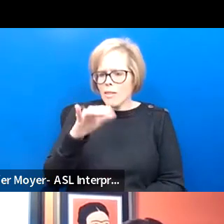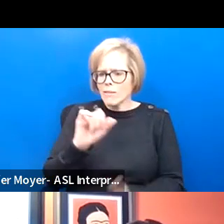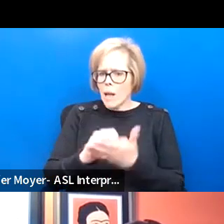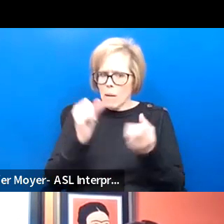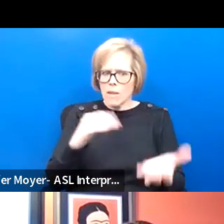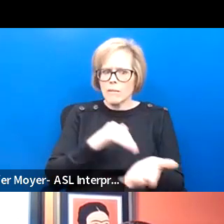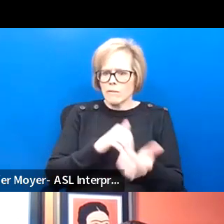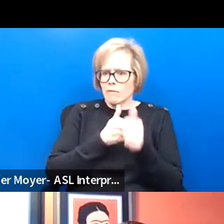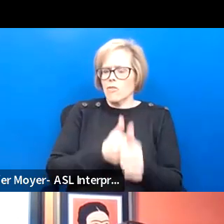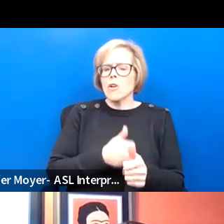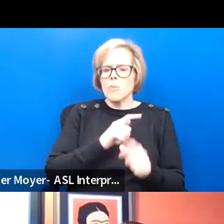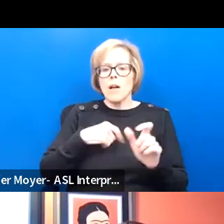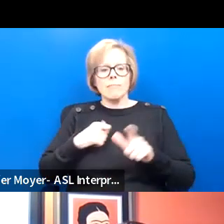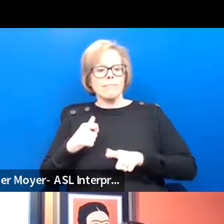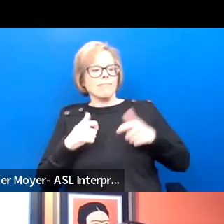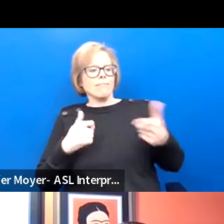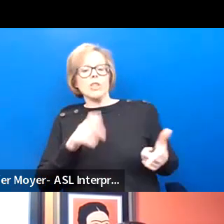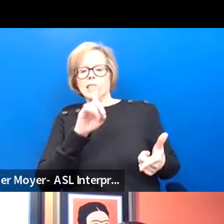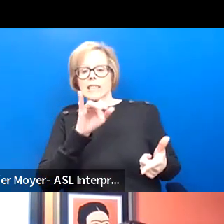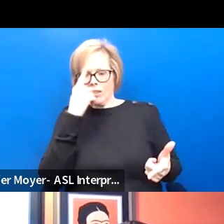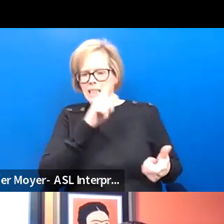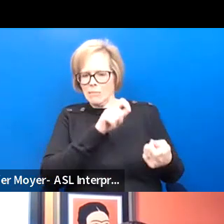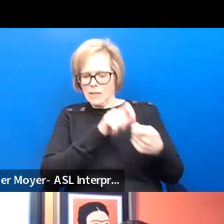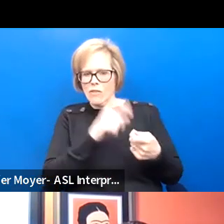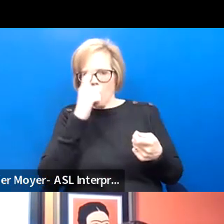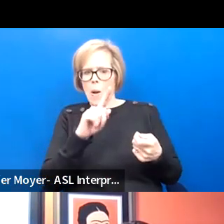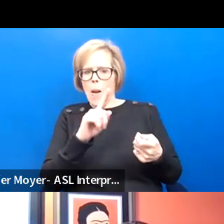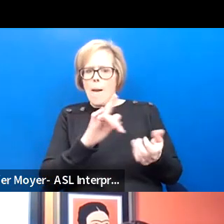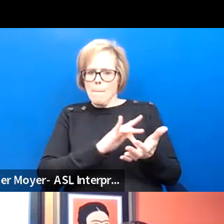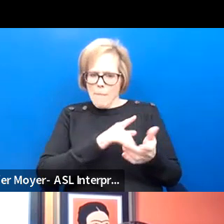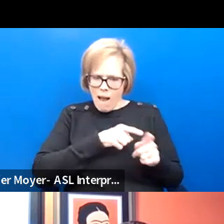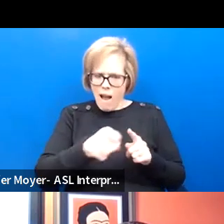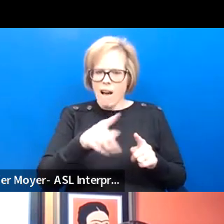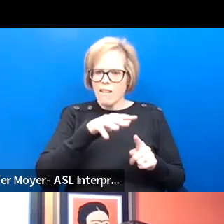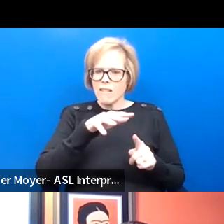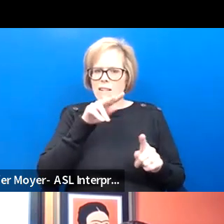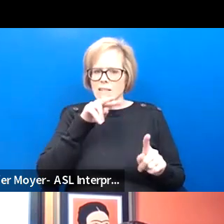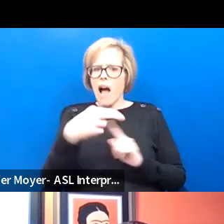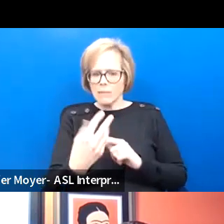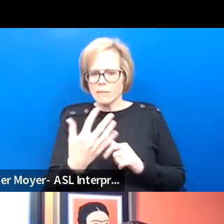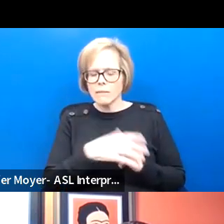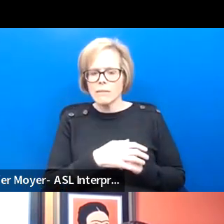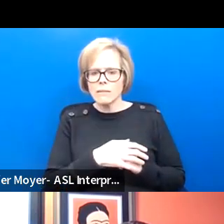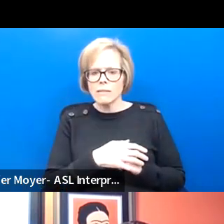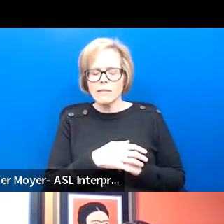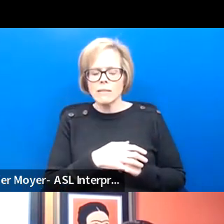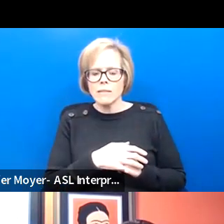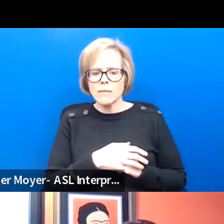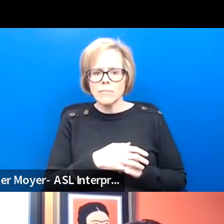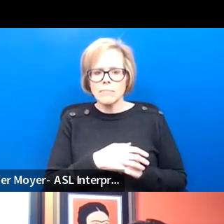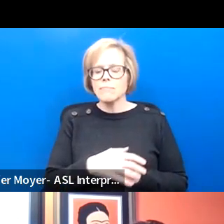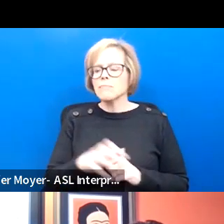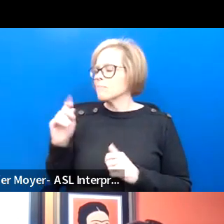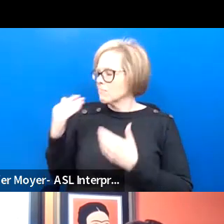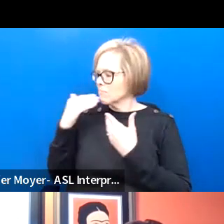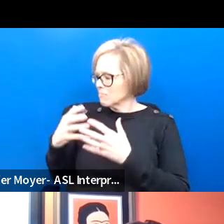understand. But I'm going to pass off to Dylan for the specifics for the medical context, because I was just talking generally about Title VI obligations. Great, thanks so